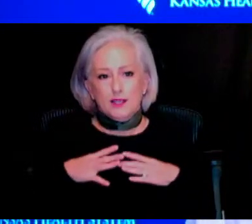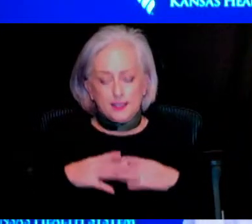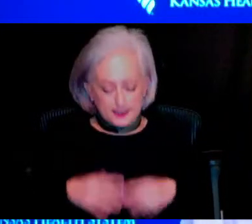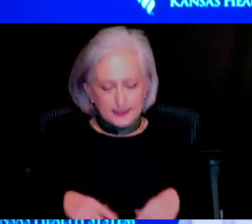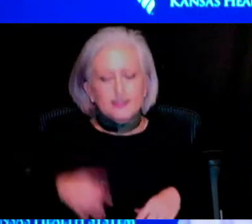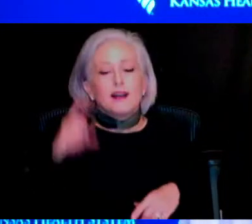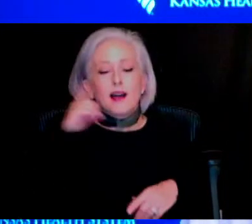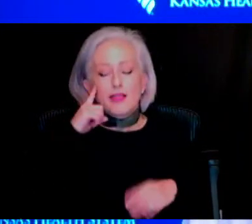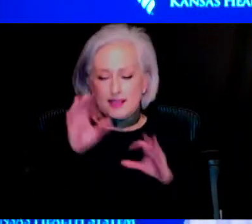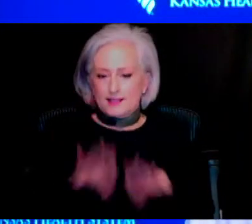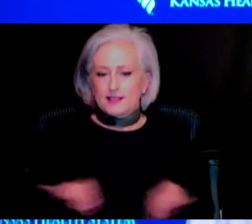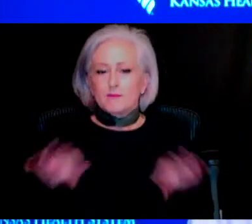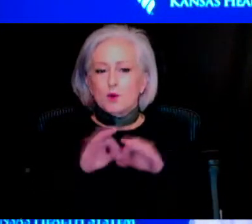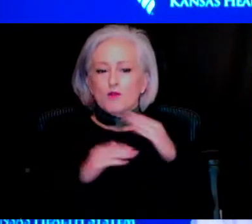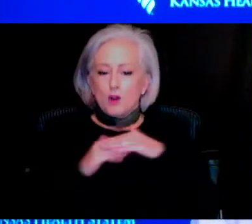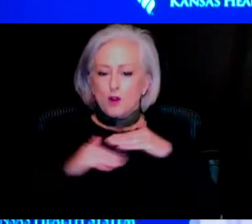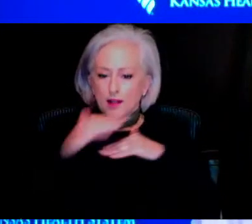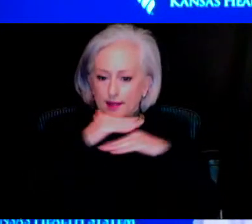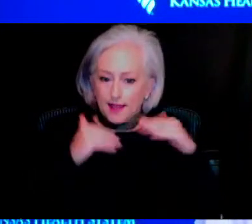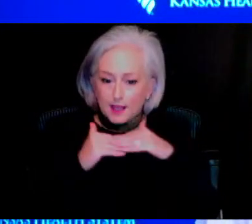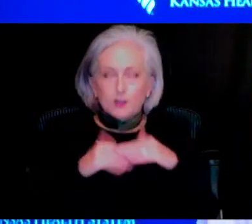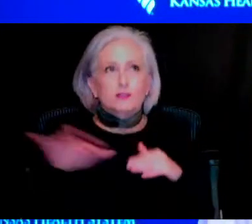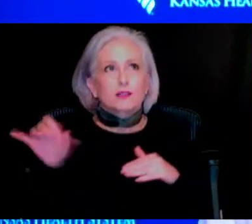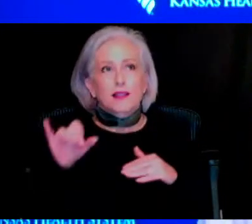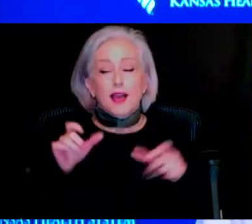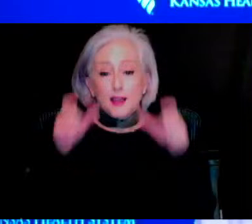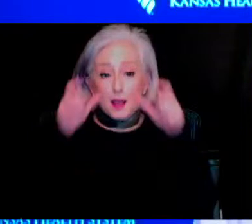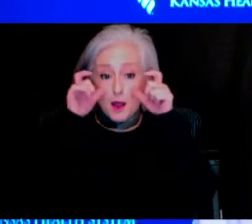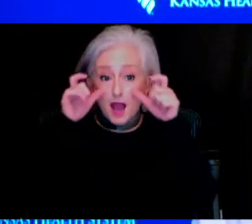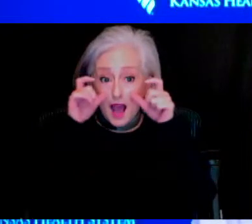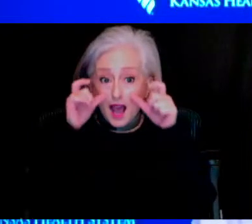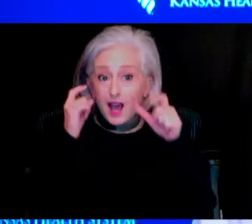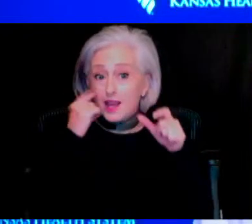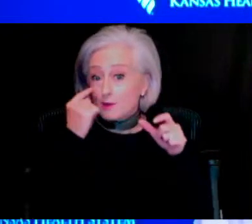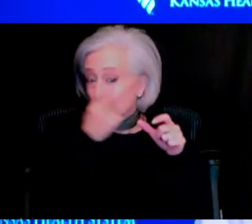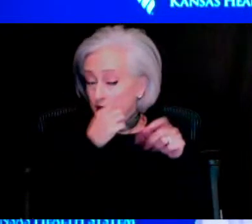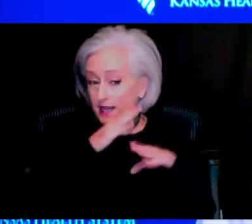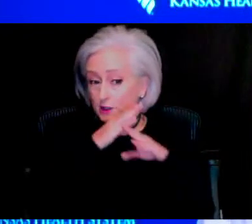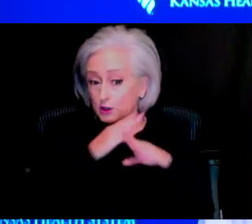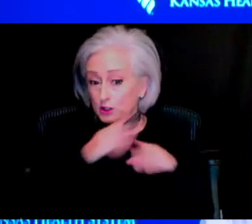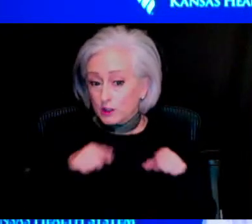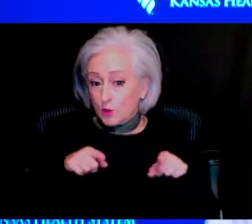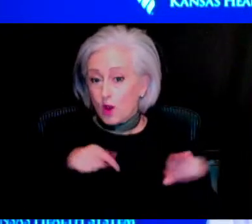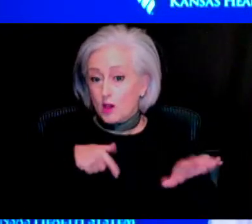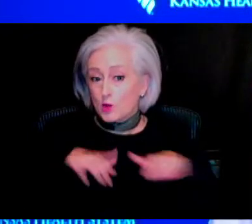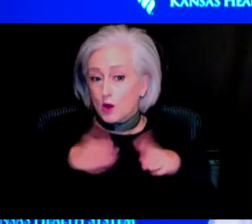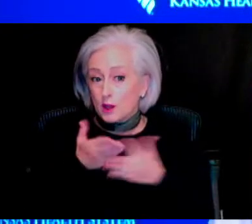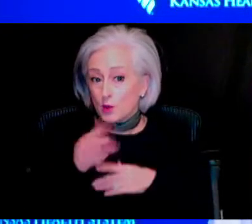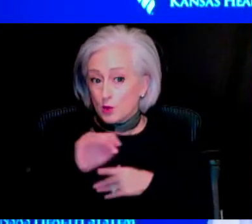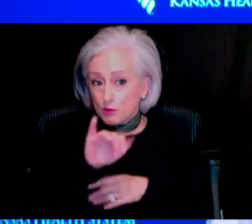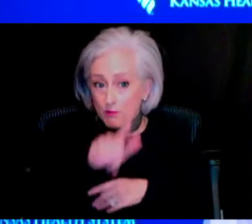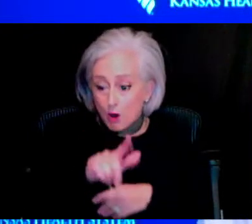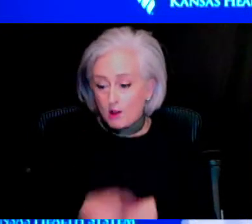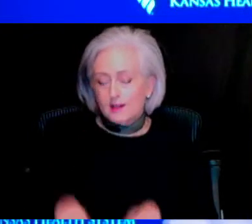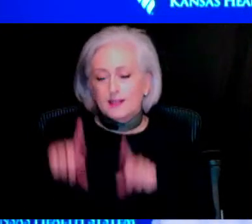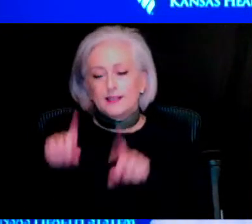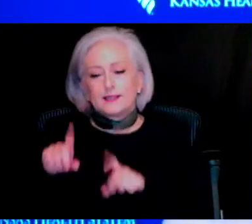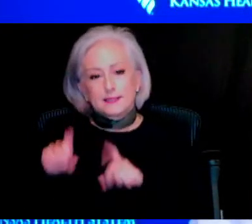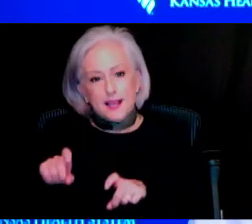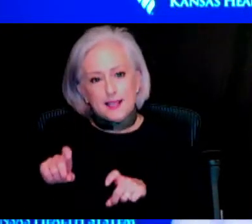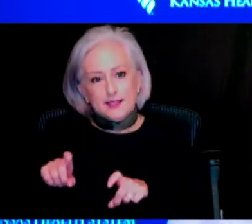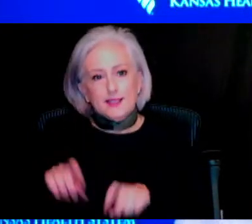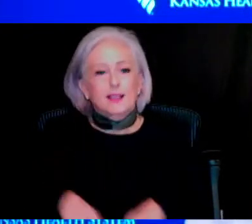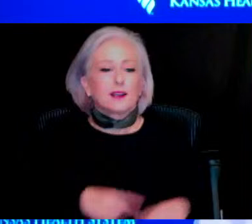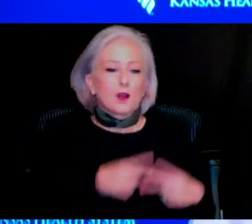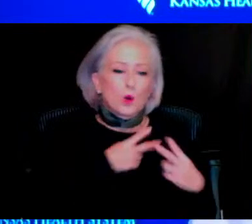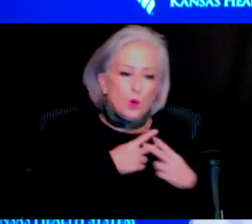whether it's eye protection if you're walking in a mall, testing before quarantining, or staying out of those social situations for